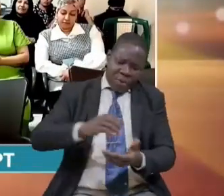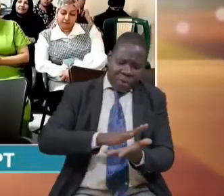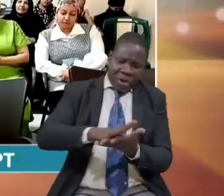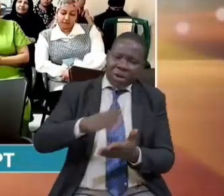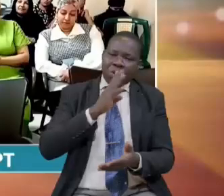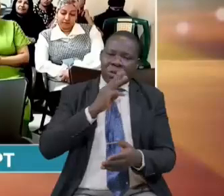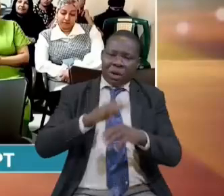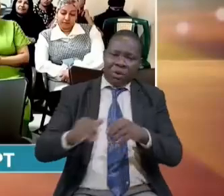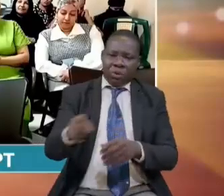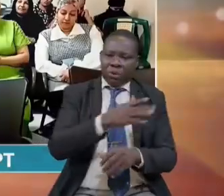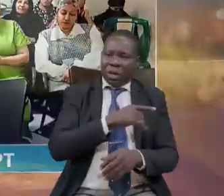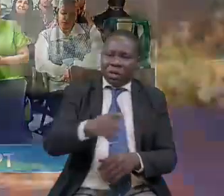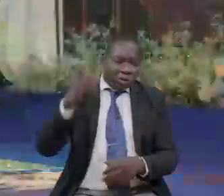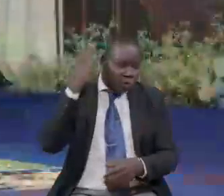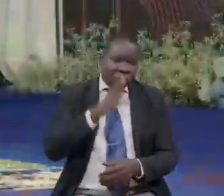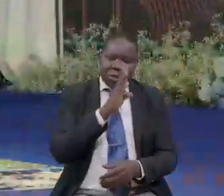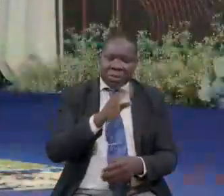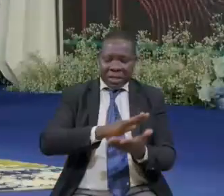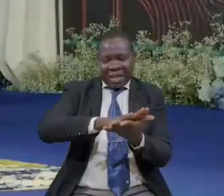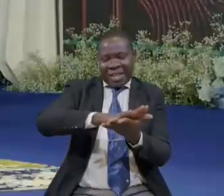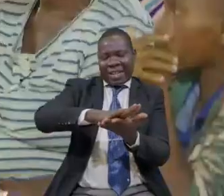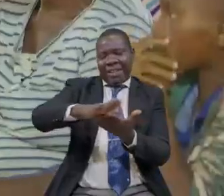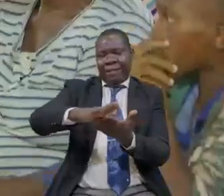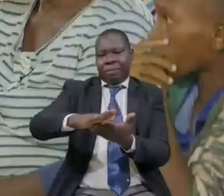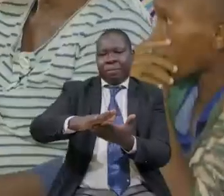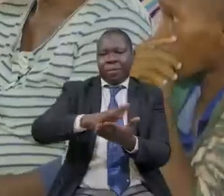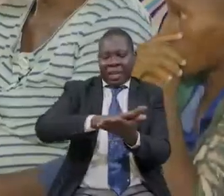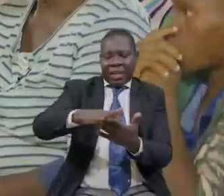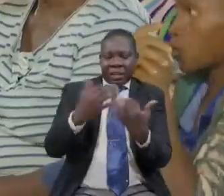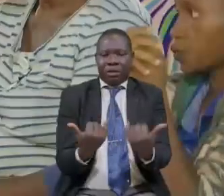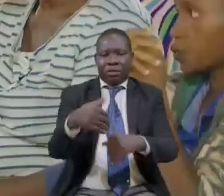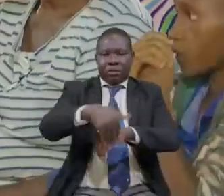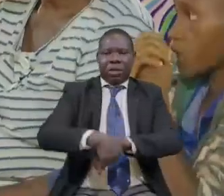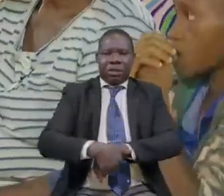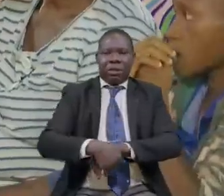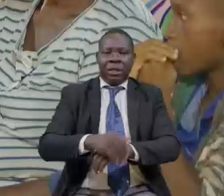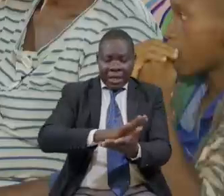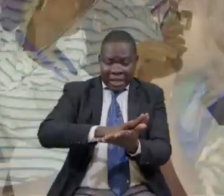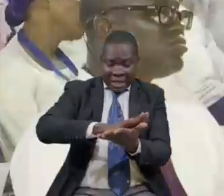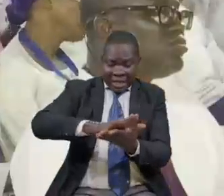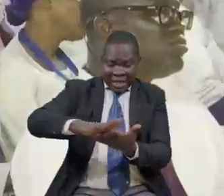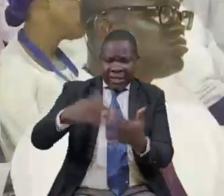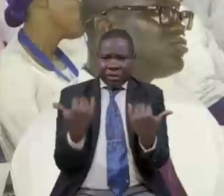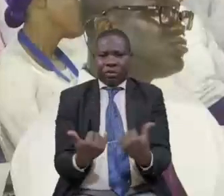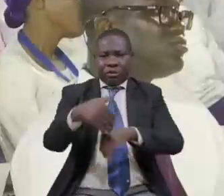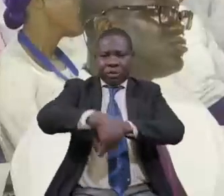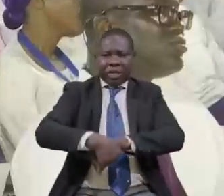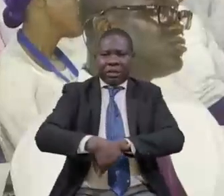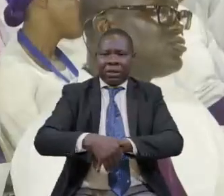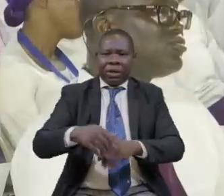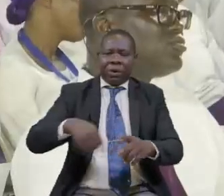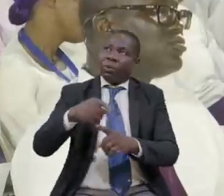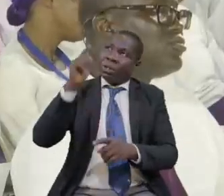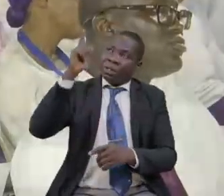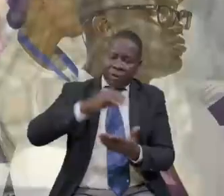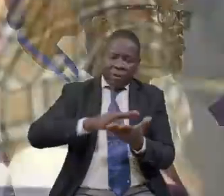shall be clean. Clean tonight. Clean tonight. When he forgives you and he